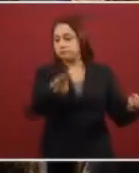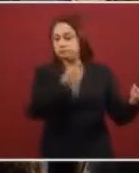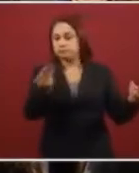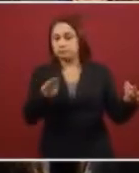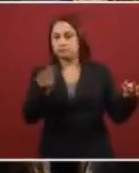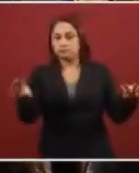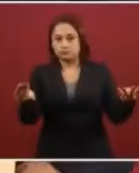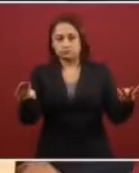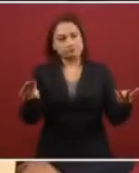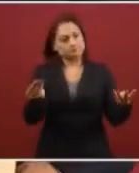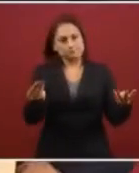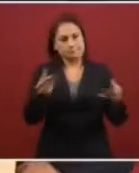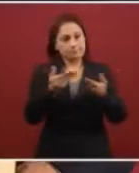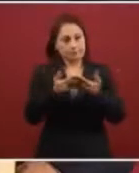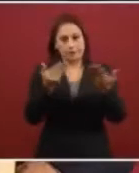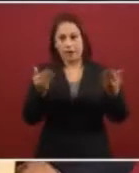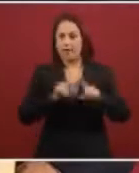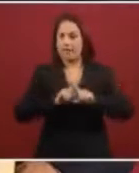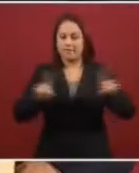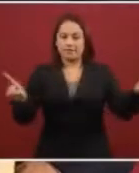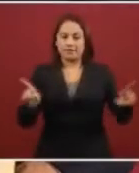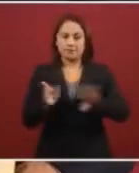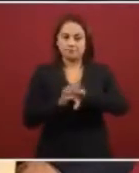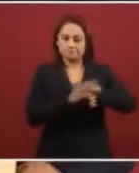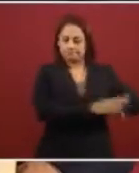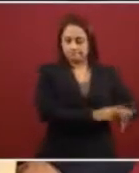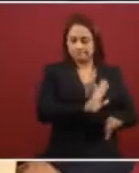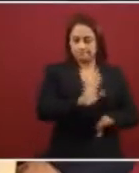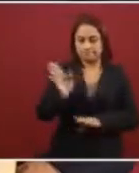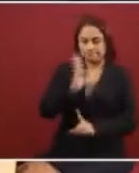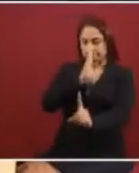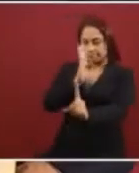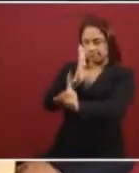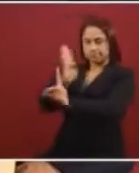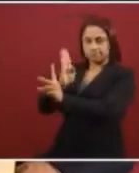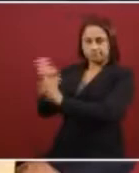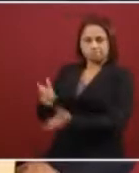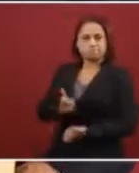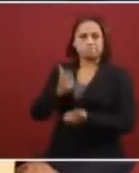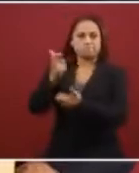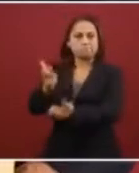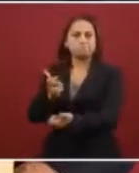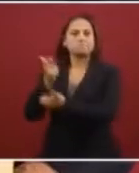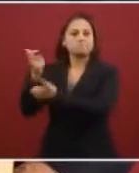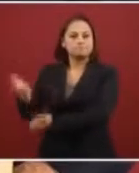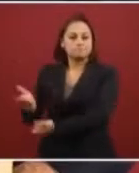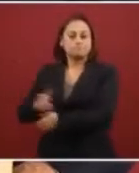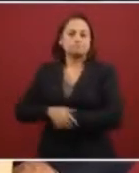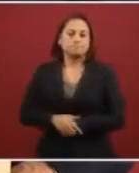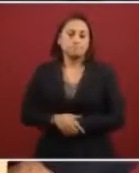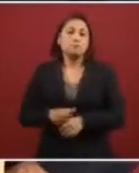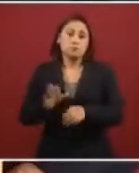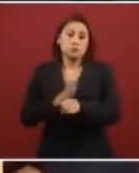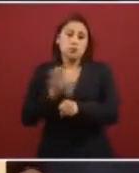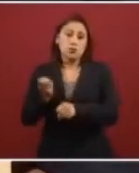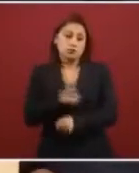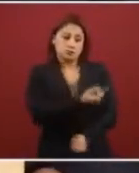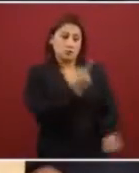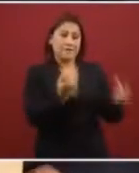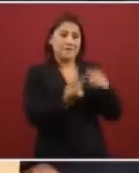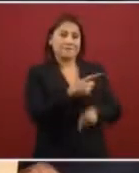productor. To the producer. Las inconformidades que existen, the inconformities es por eso. Are related to